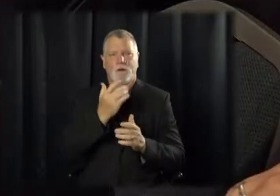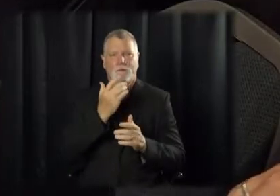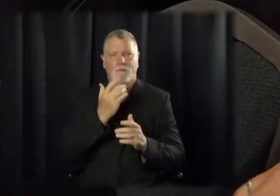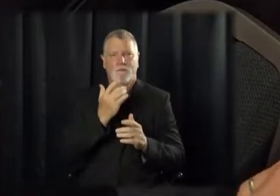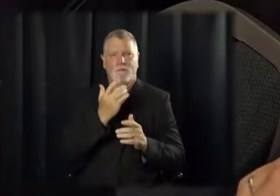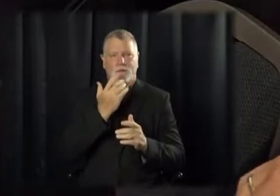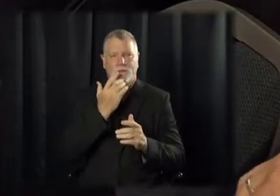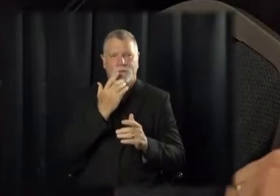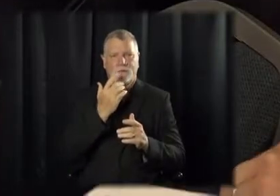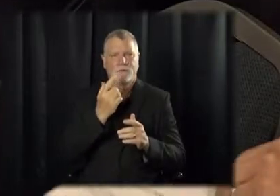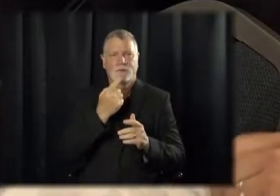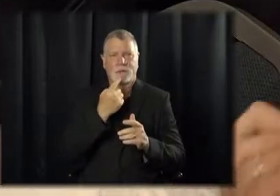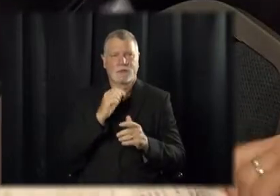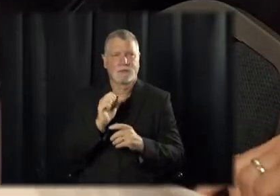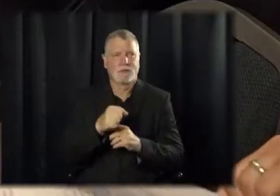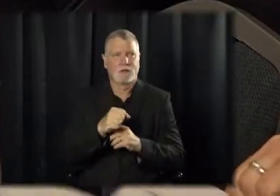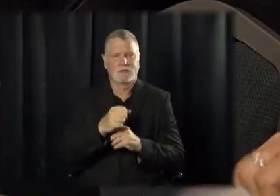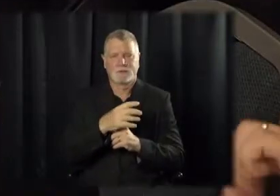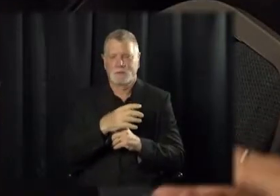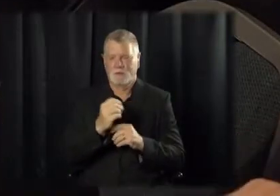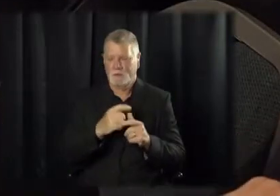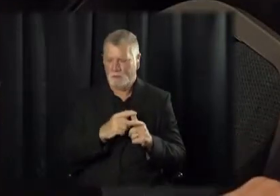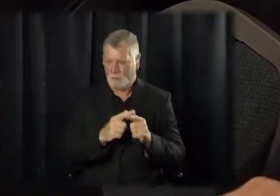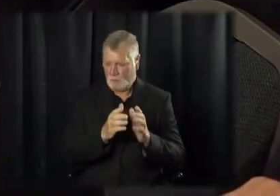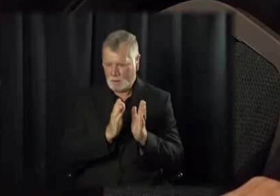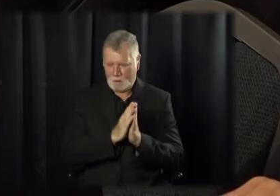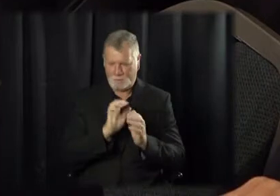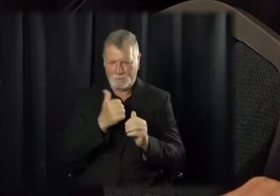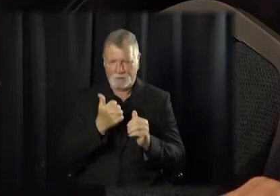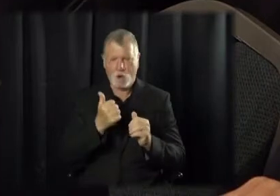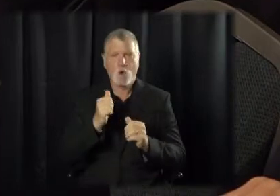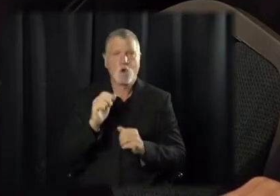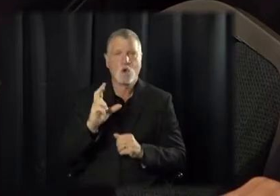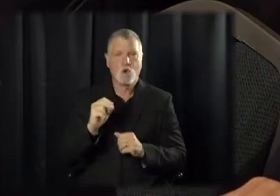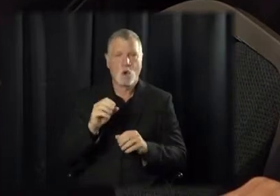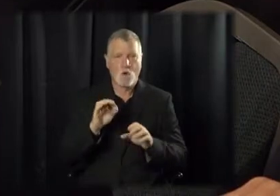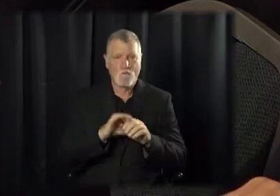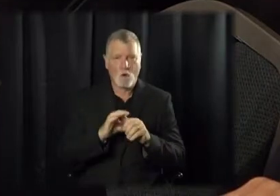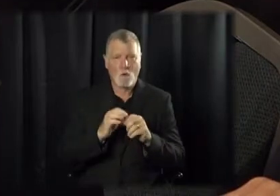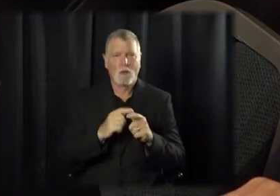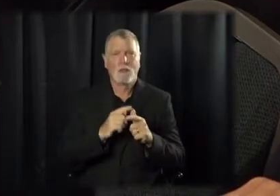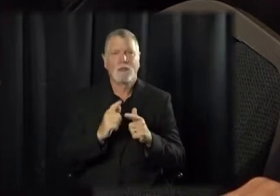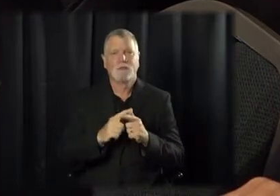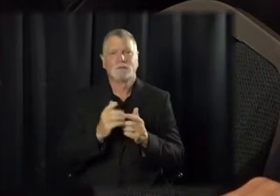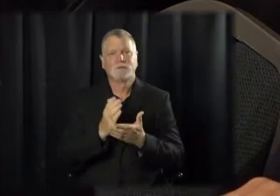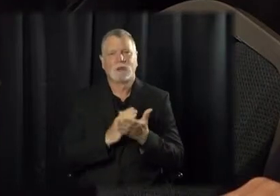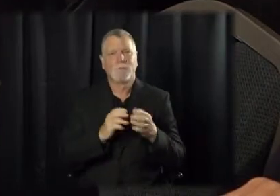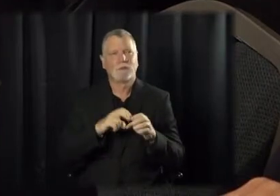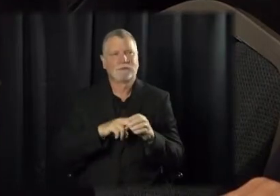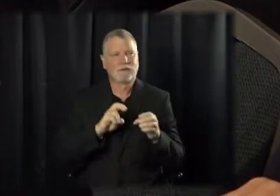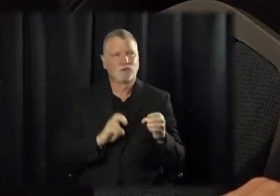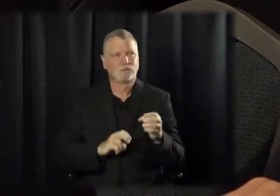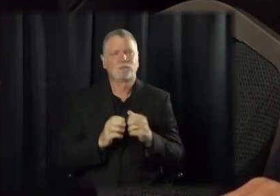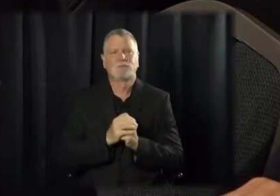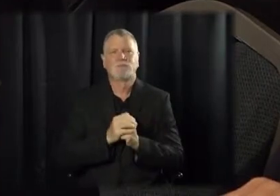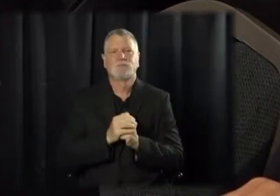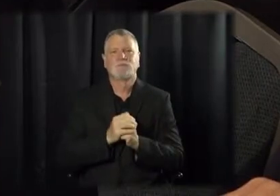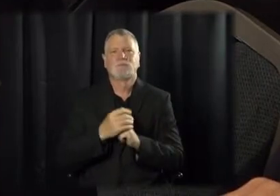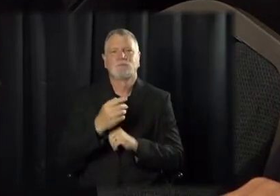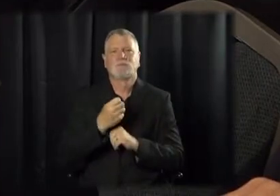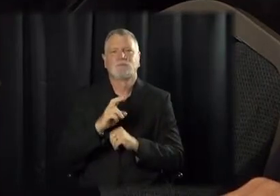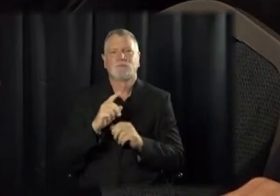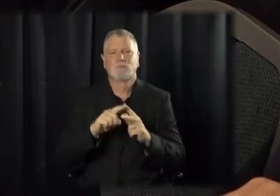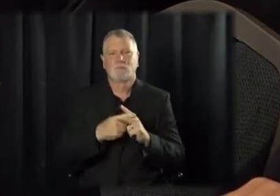ask those in favor to say yes. I'll then ask for any no votes and then ask for any abstentions. So